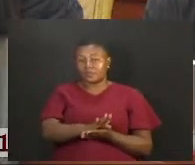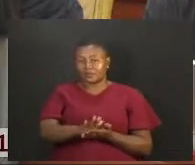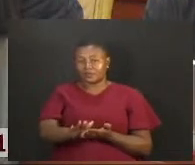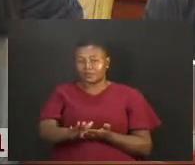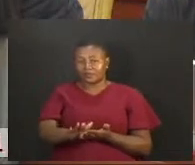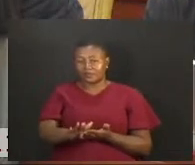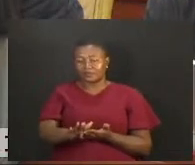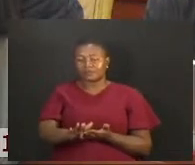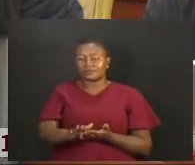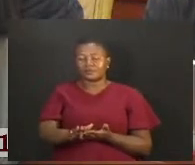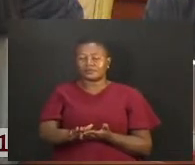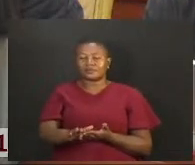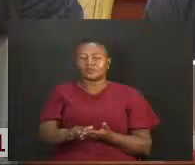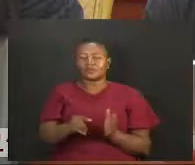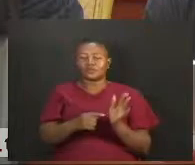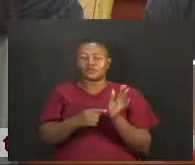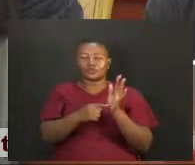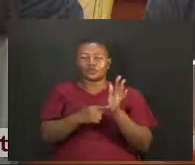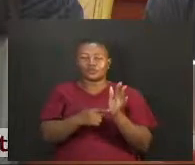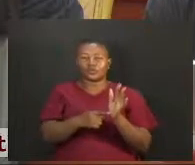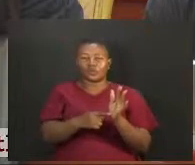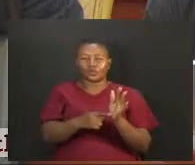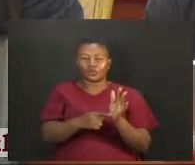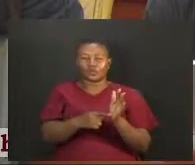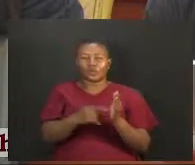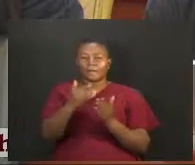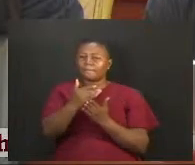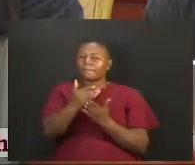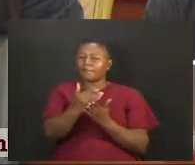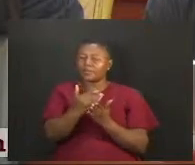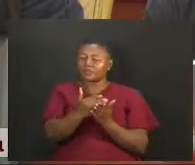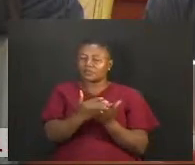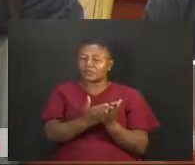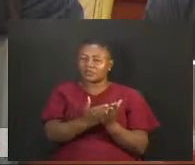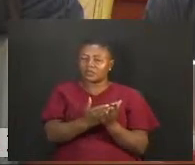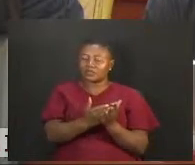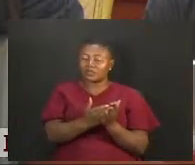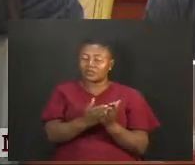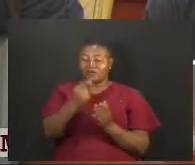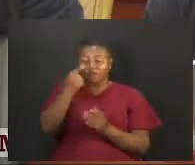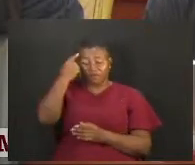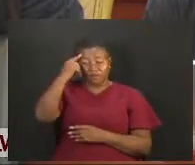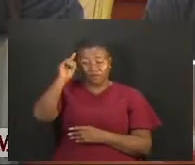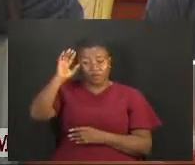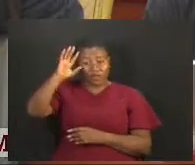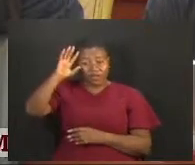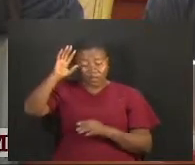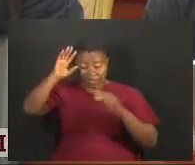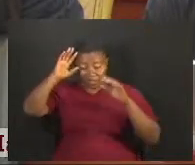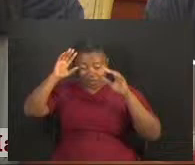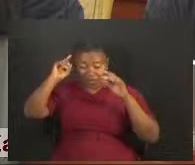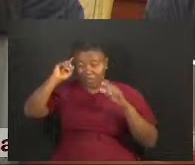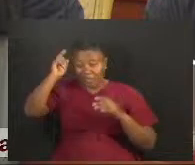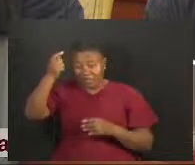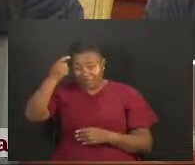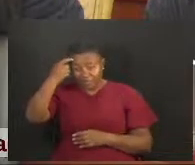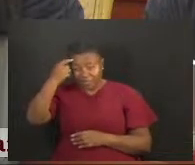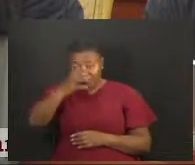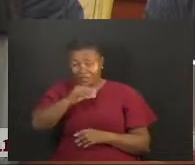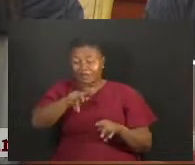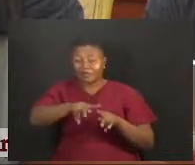is a budget of a government and a party that keeps its promises.